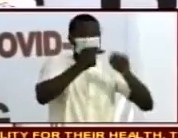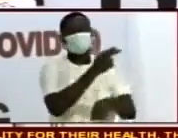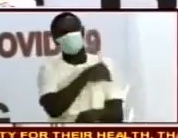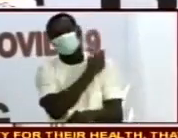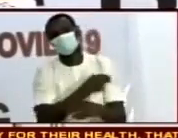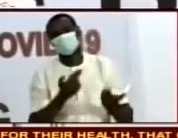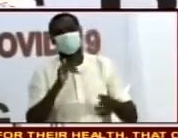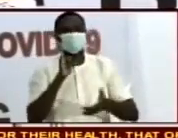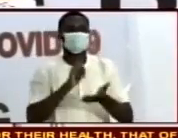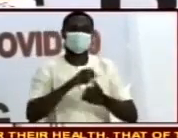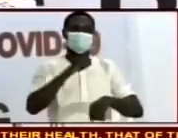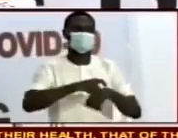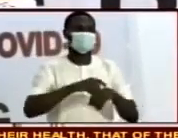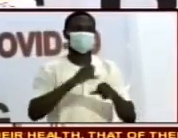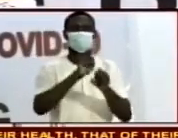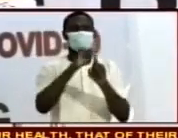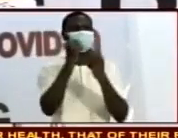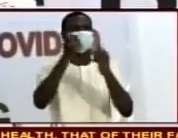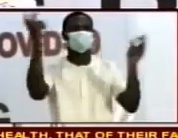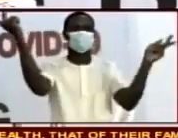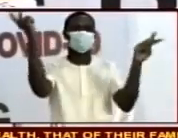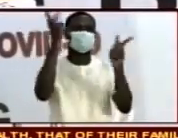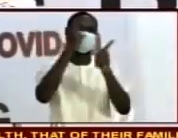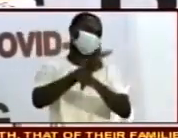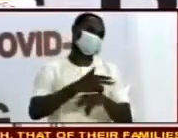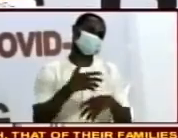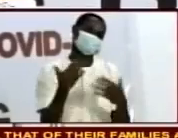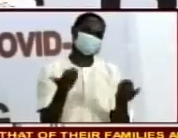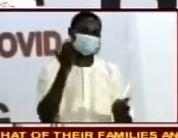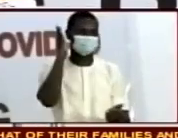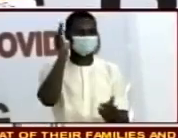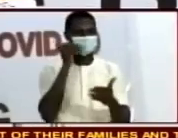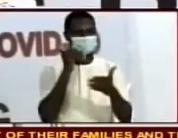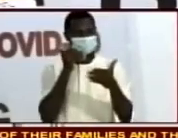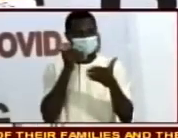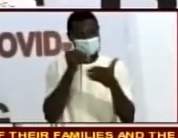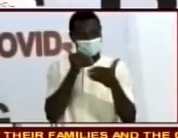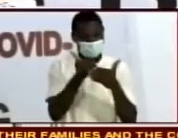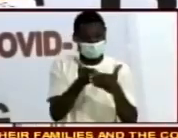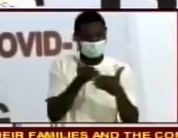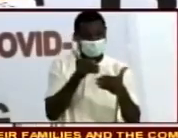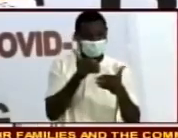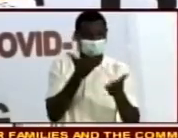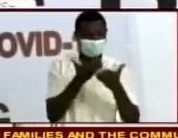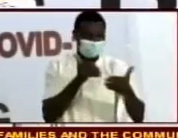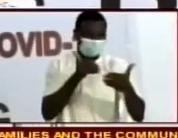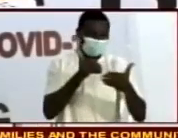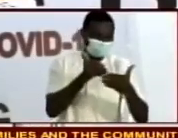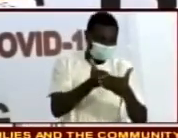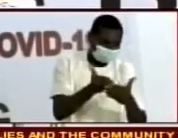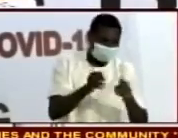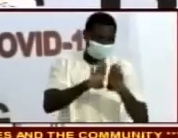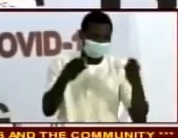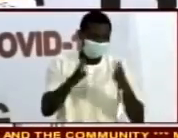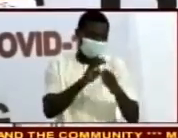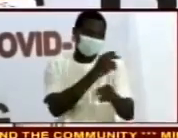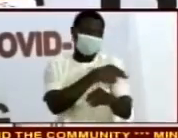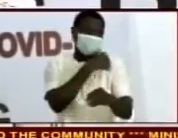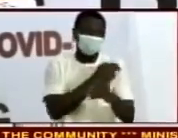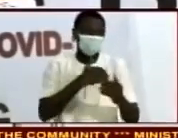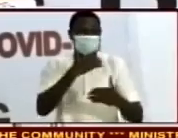the situation is really bad. There are some who even just barely reach the doorstep of the hospital, and before going through the process